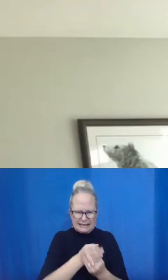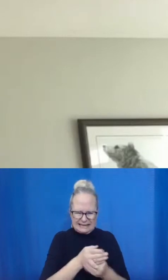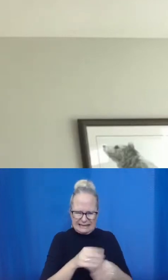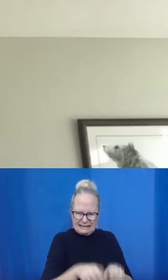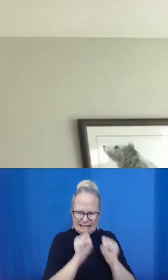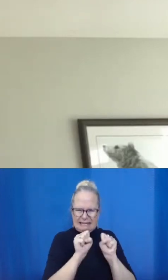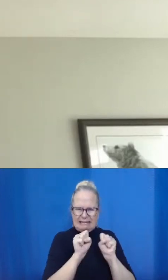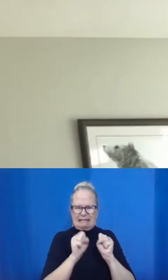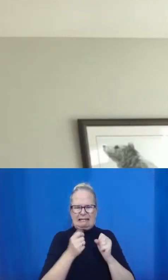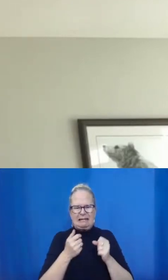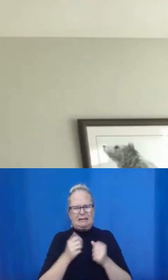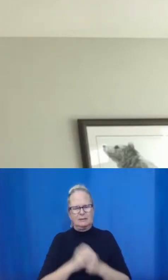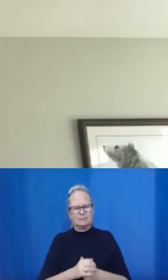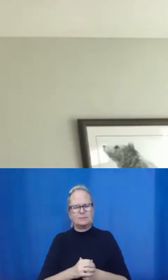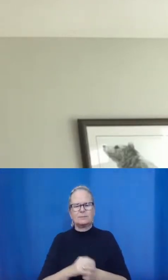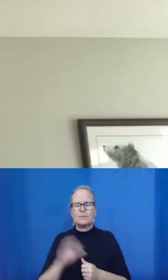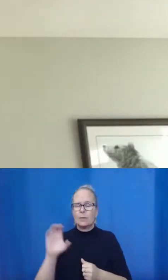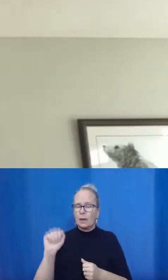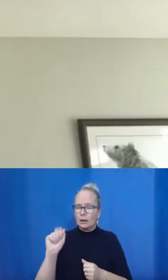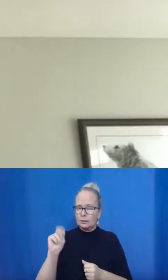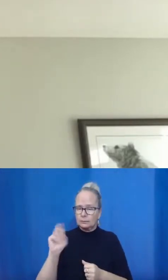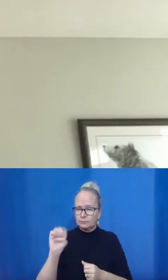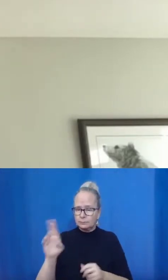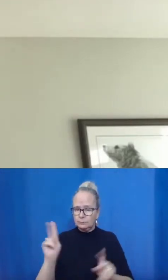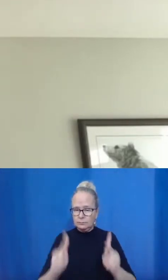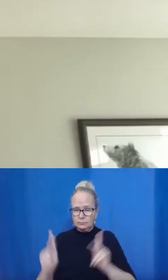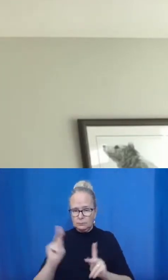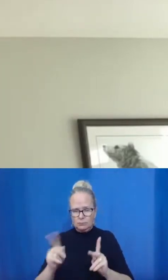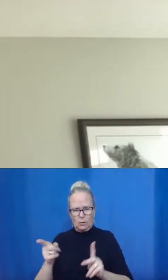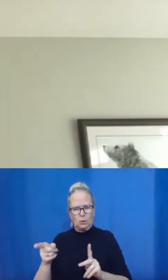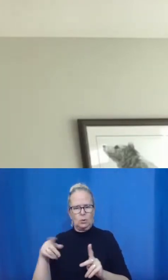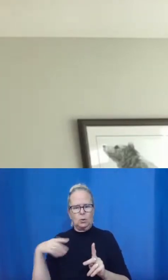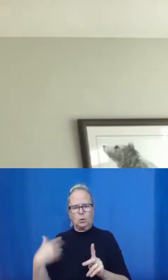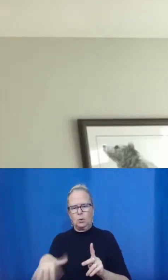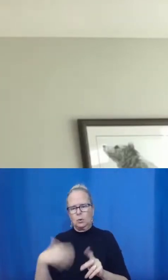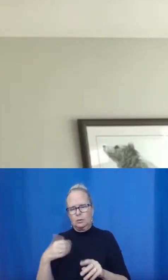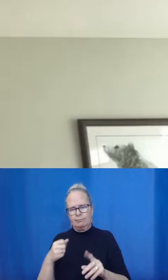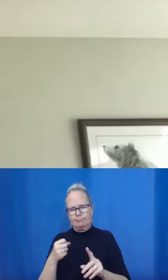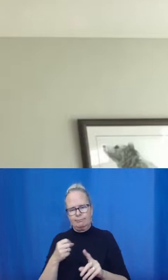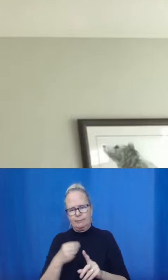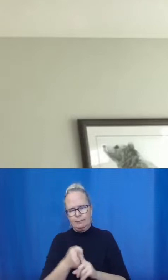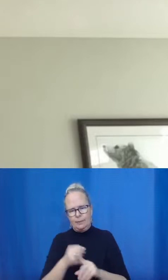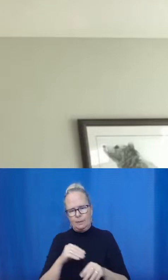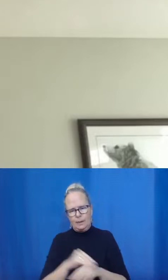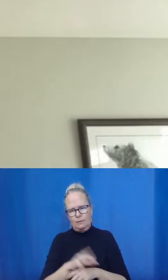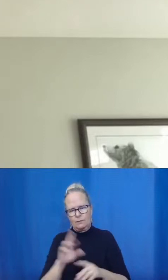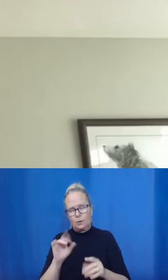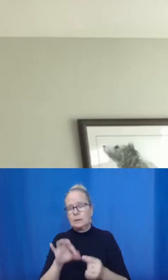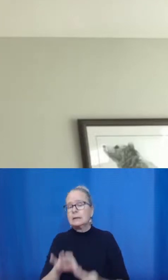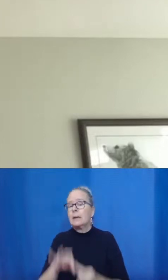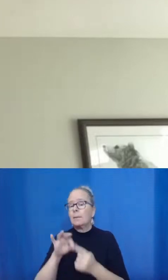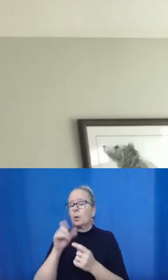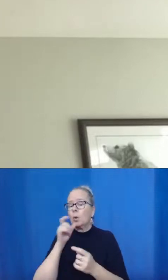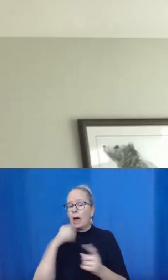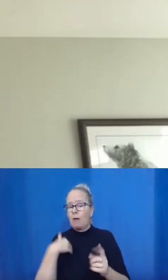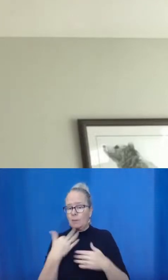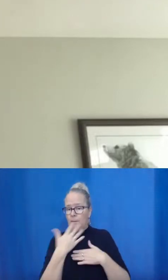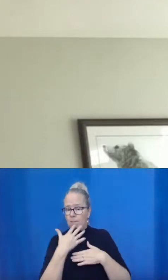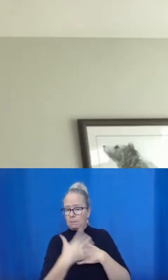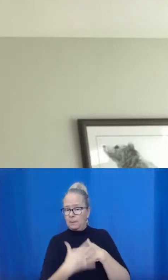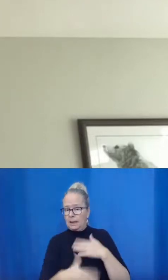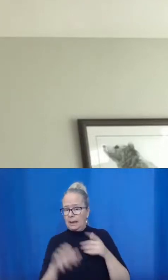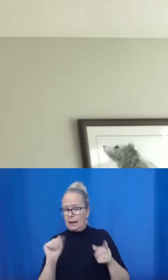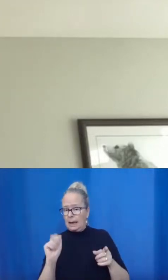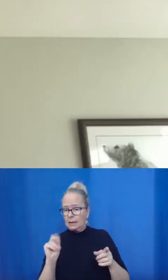able to receive the vaccine until 3 months after their transplant. And so, when we think about abandoning things like test, trace,